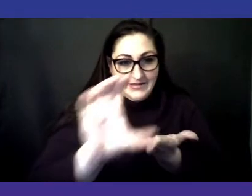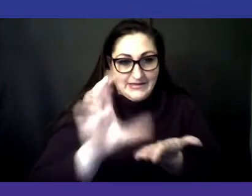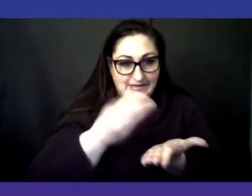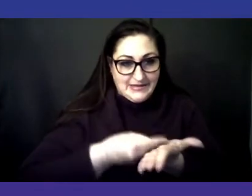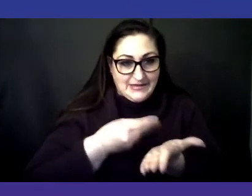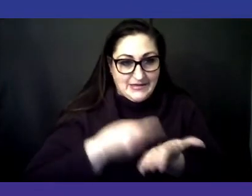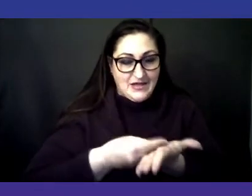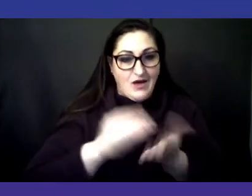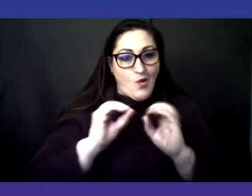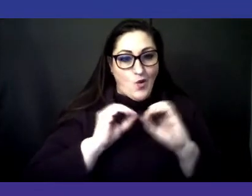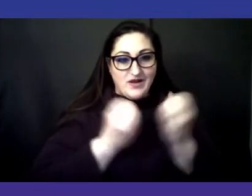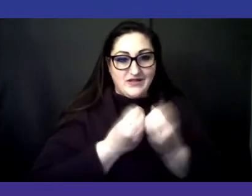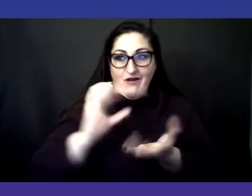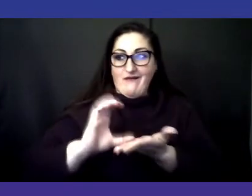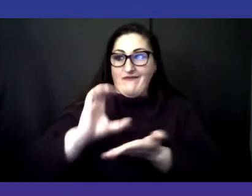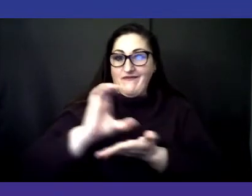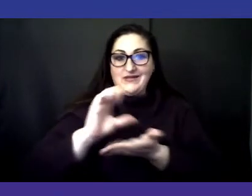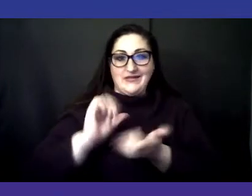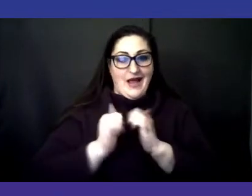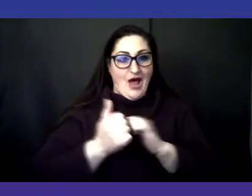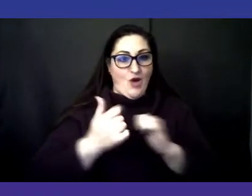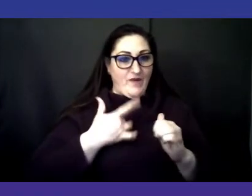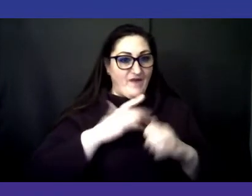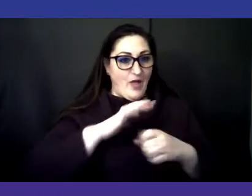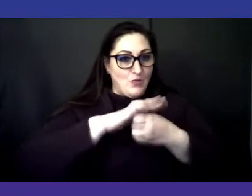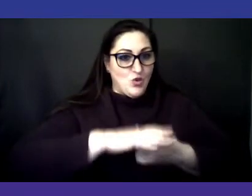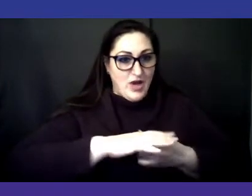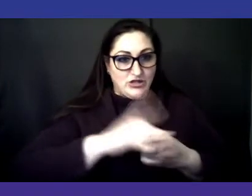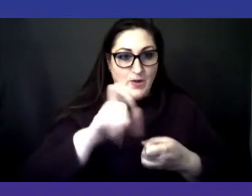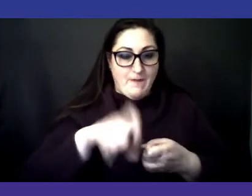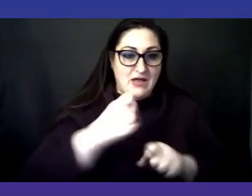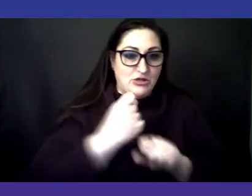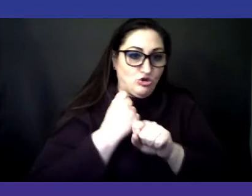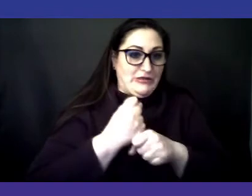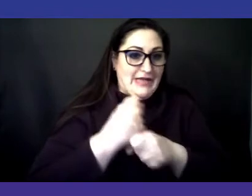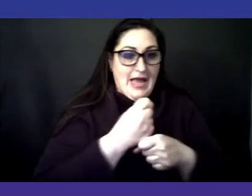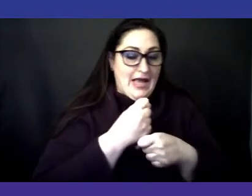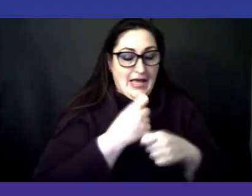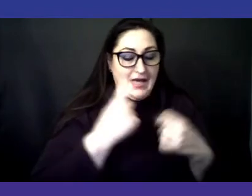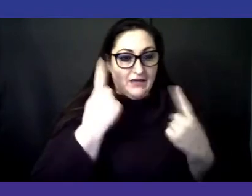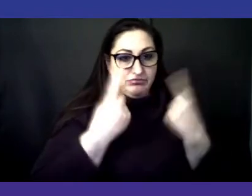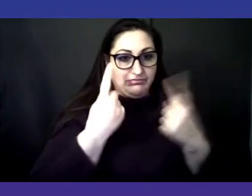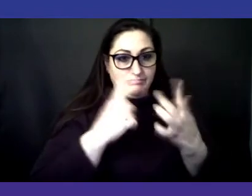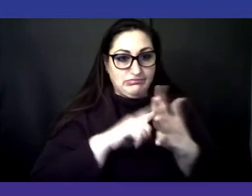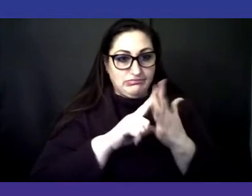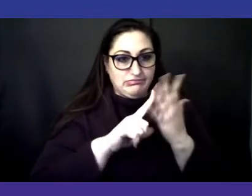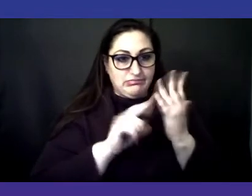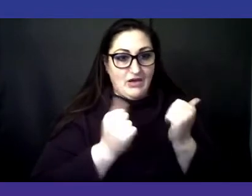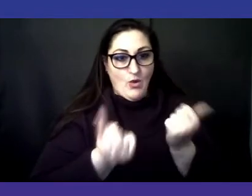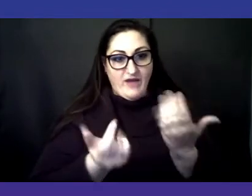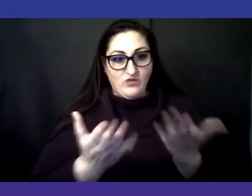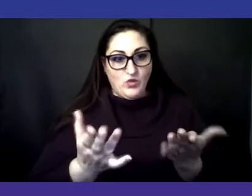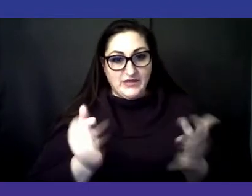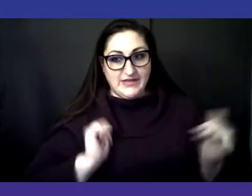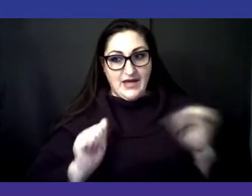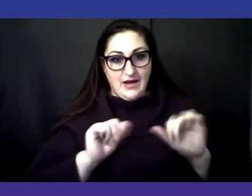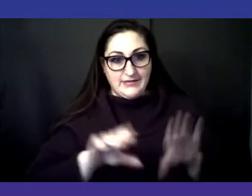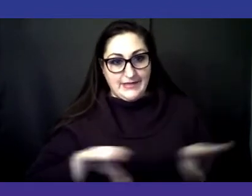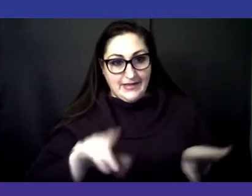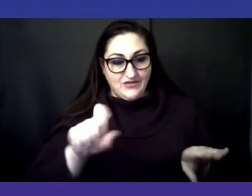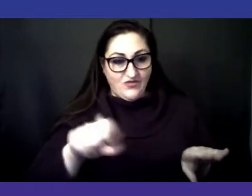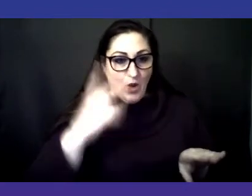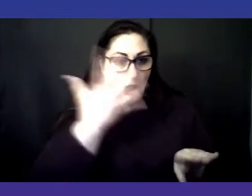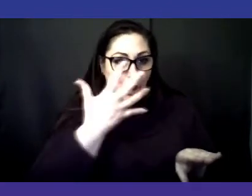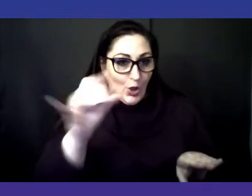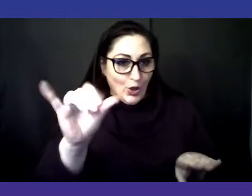we feel like we're pressured to create, what do we need to present on stage? What will look good